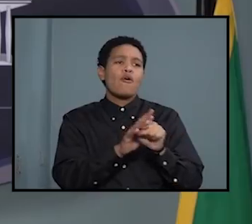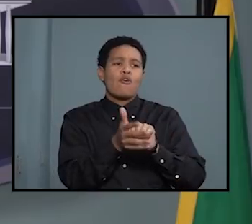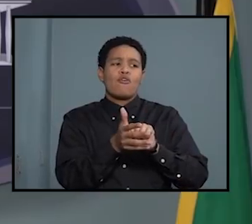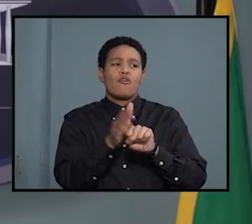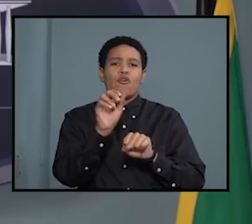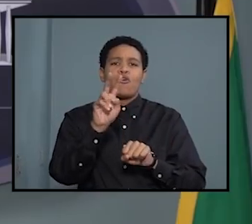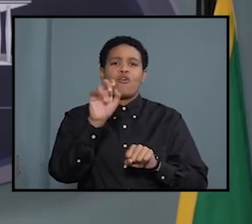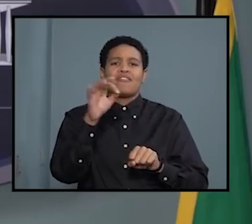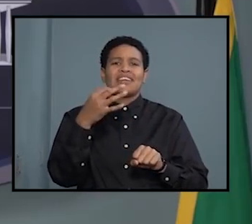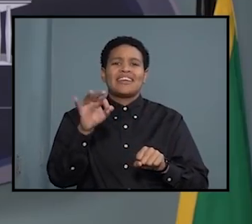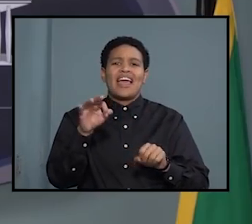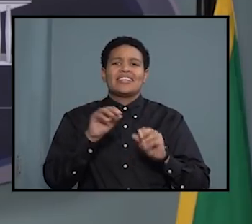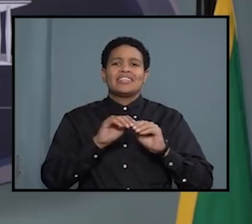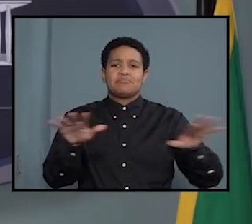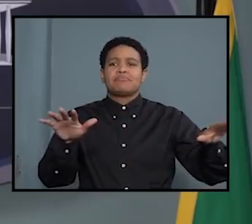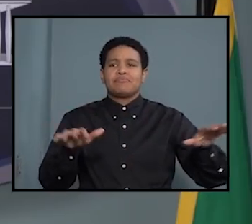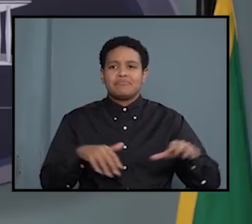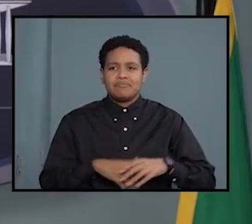COVID-19 breakout.